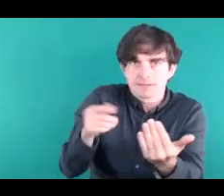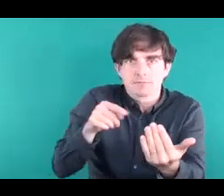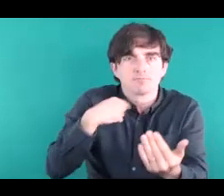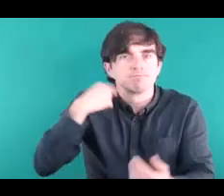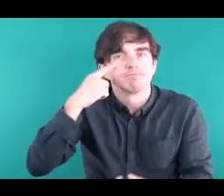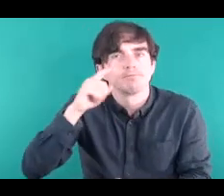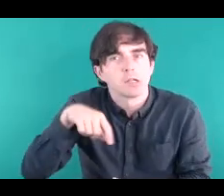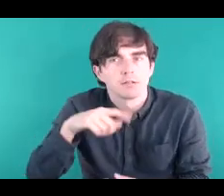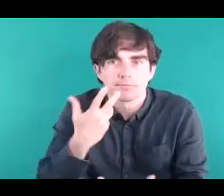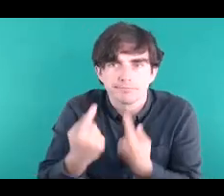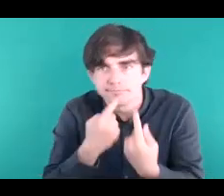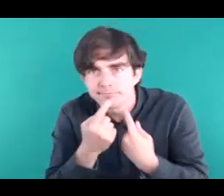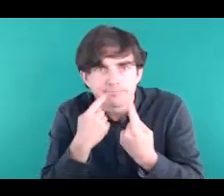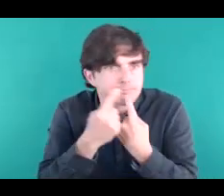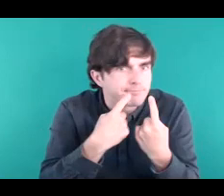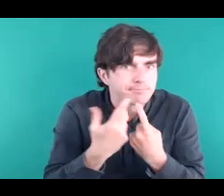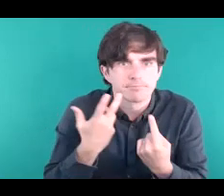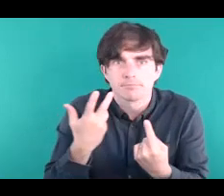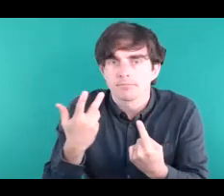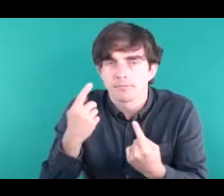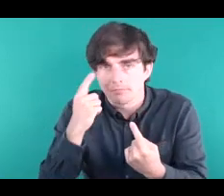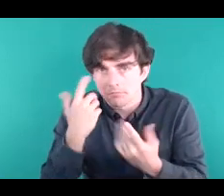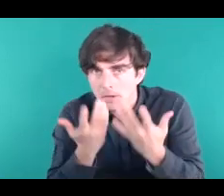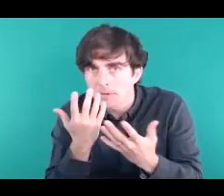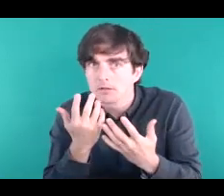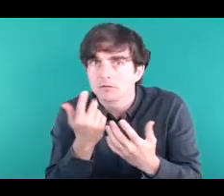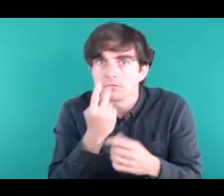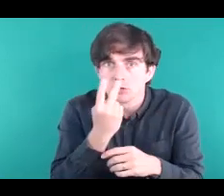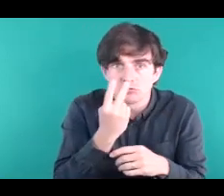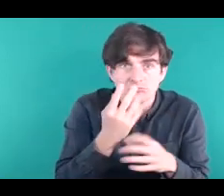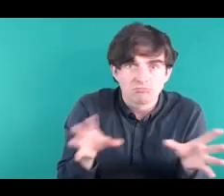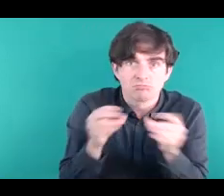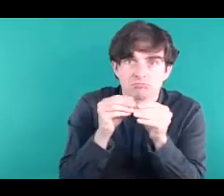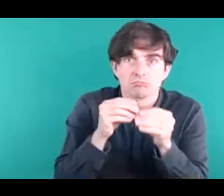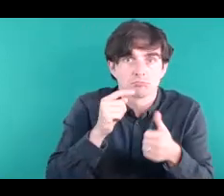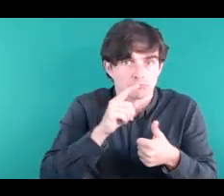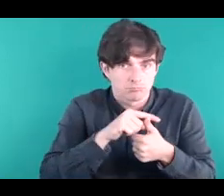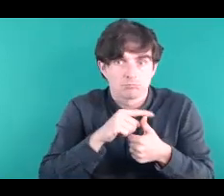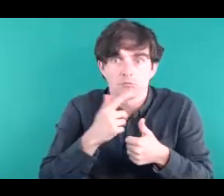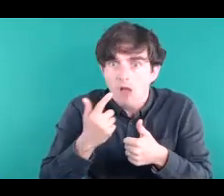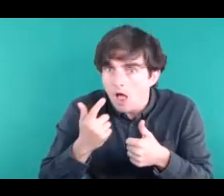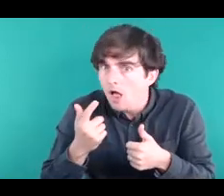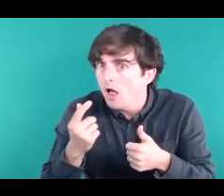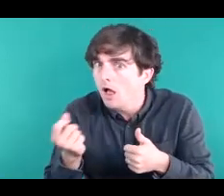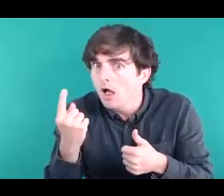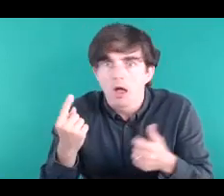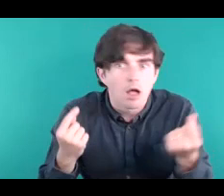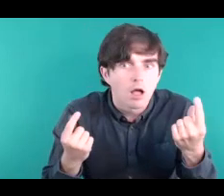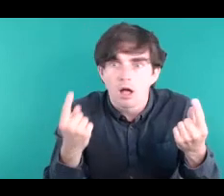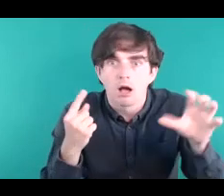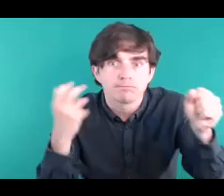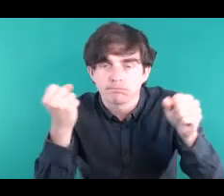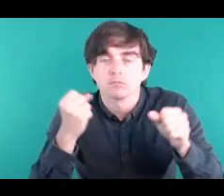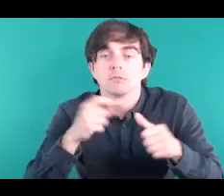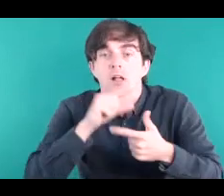time advocate for policy acknowledgement across all countries that inclusion of people with